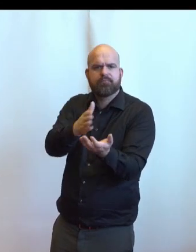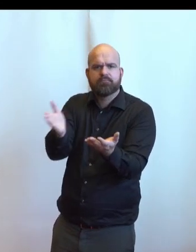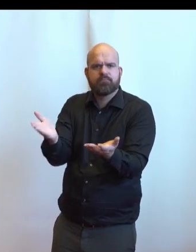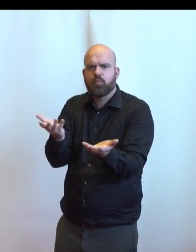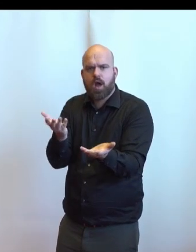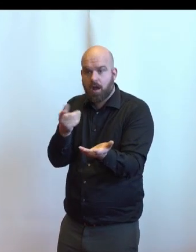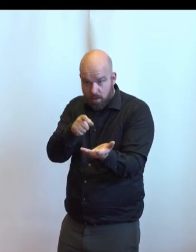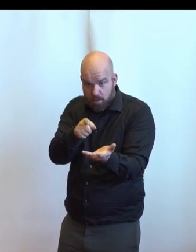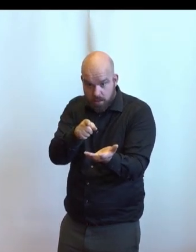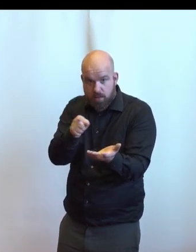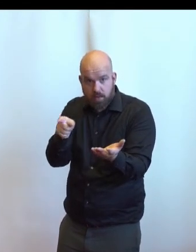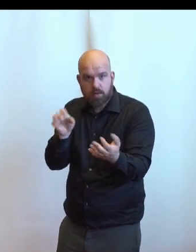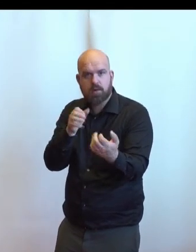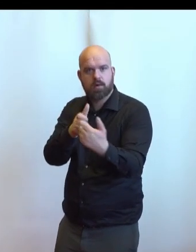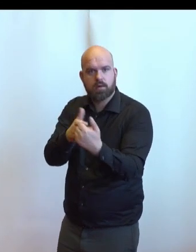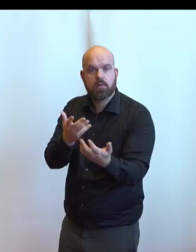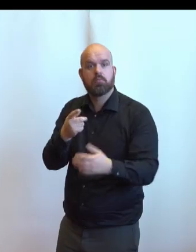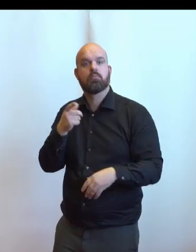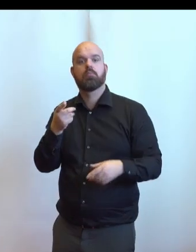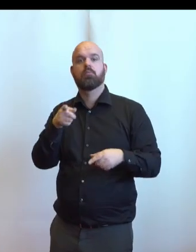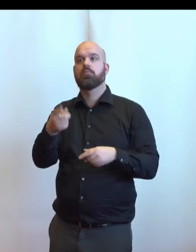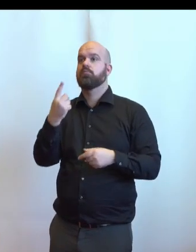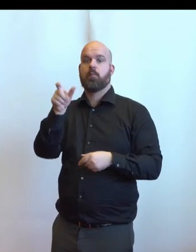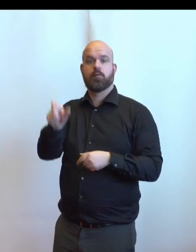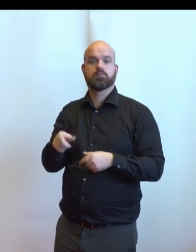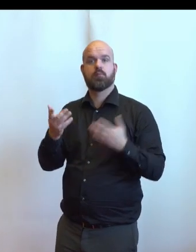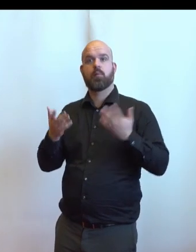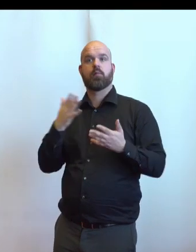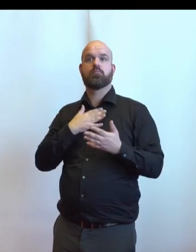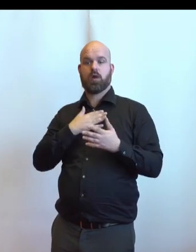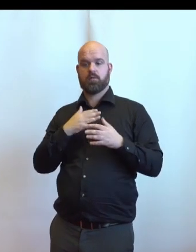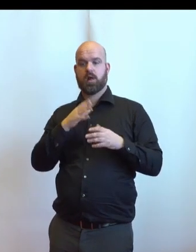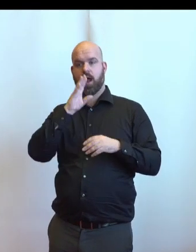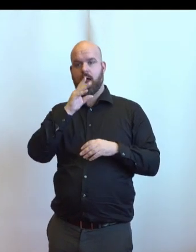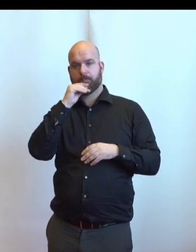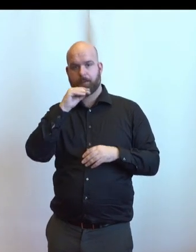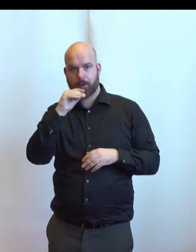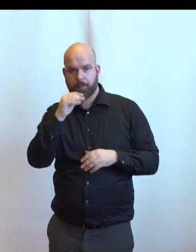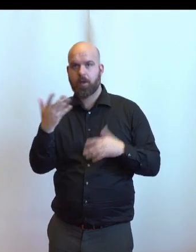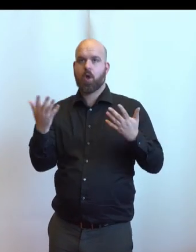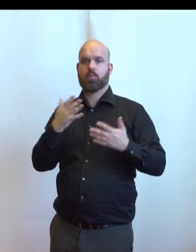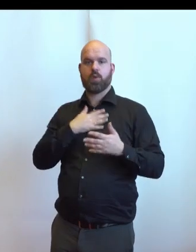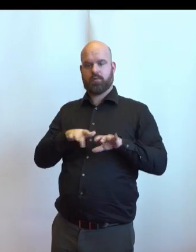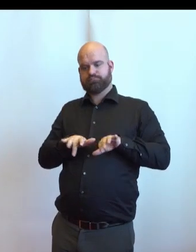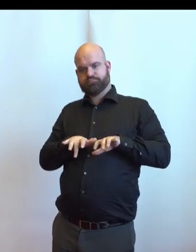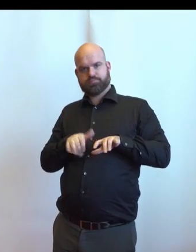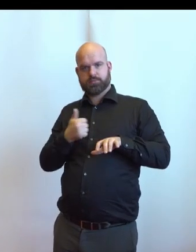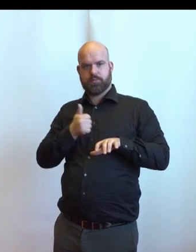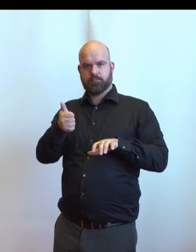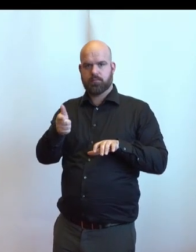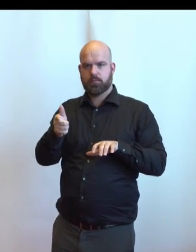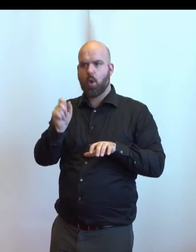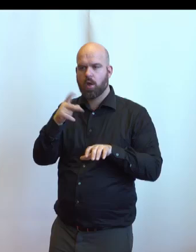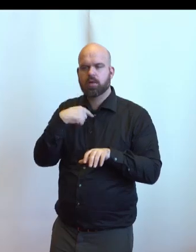write. So it's the focus on the need versus on who you are, and that could be